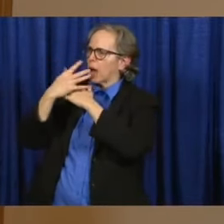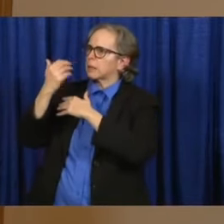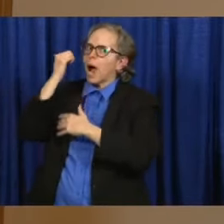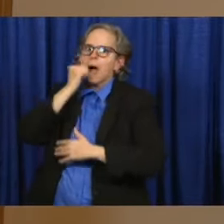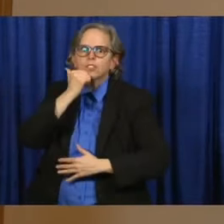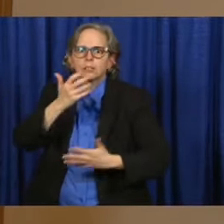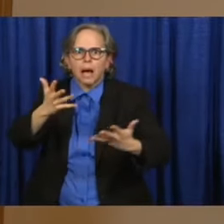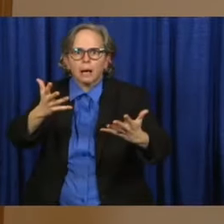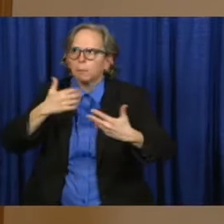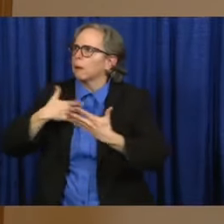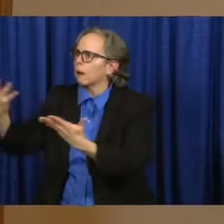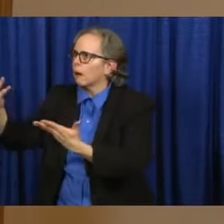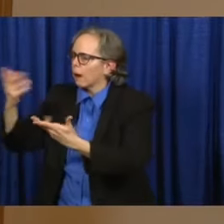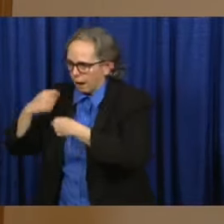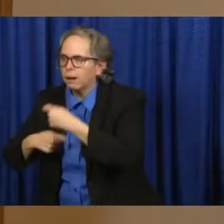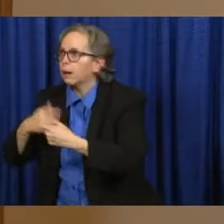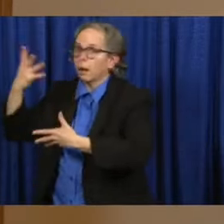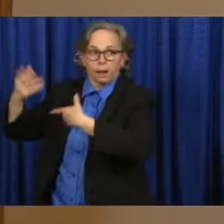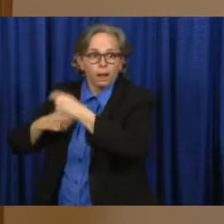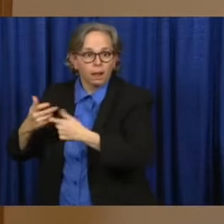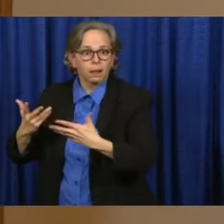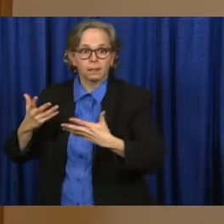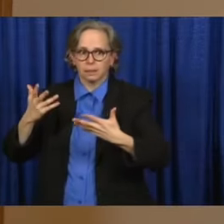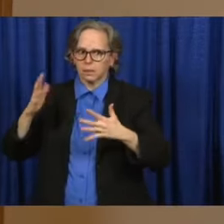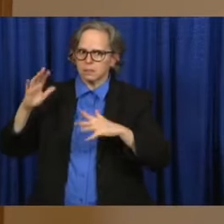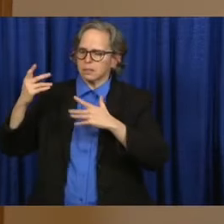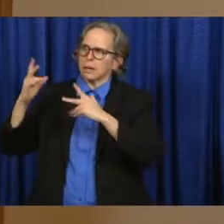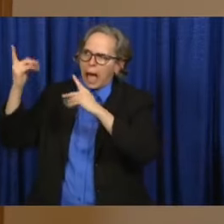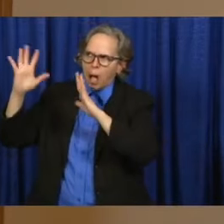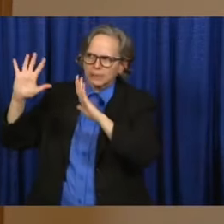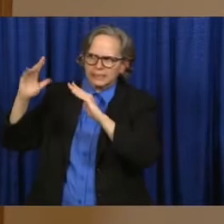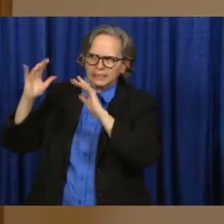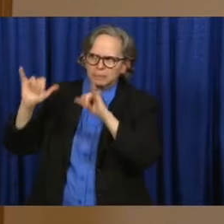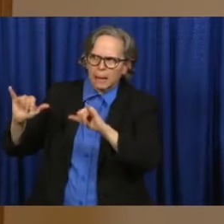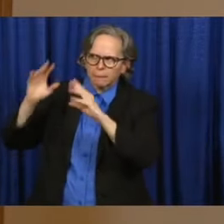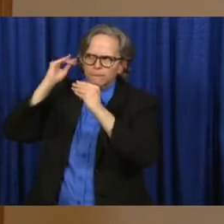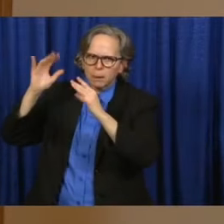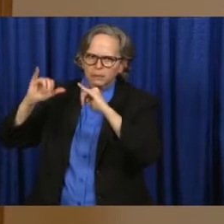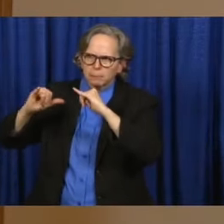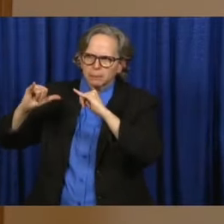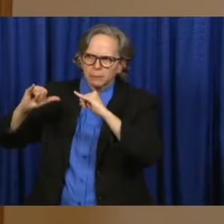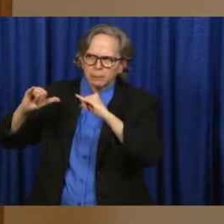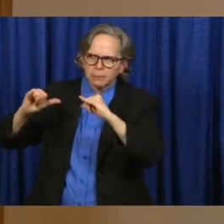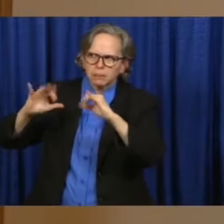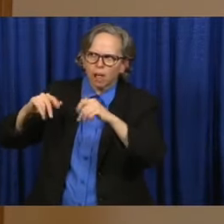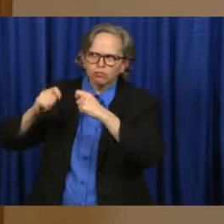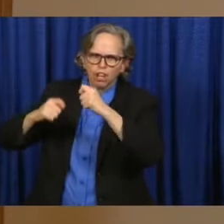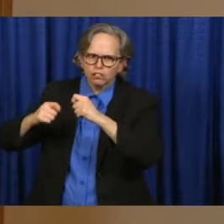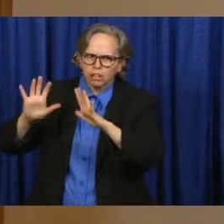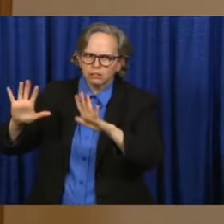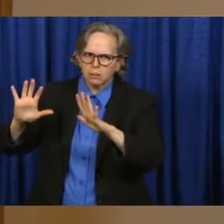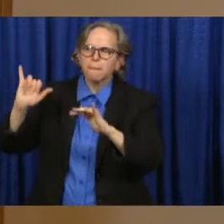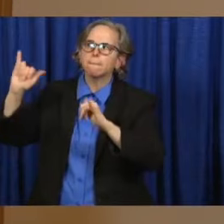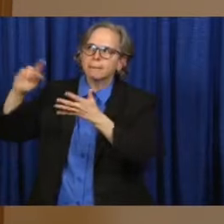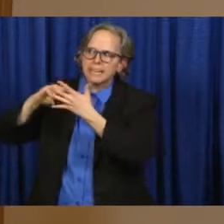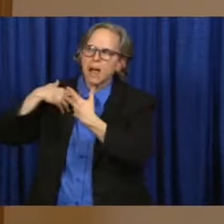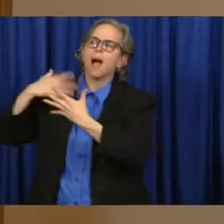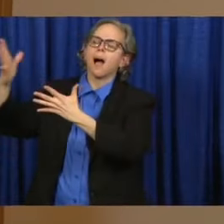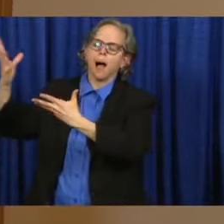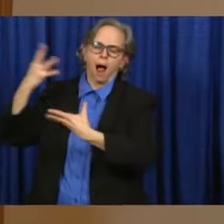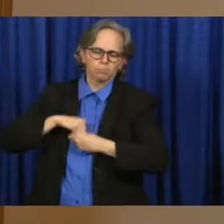of stabilization where we'll be able to give guidance and do it in a way, as much as we think it gets to